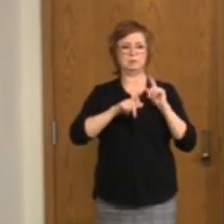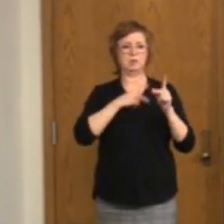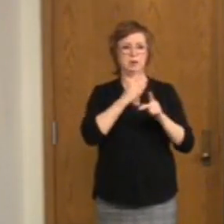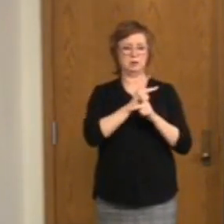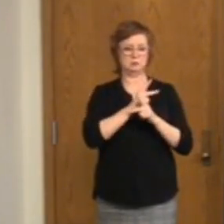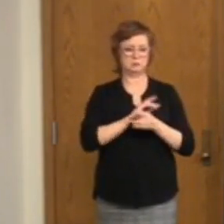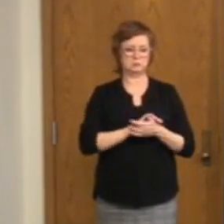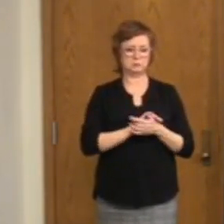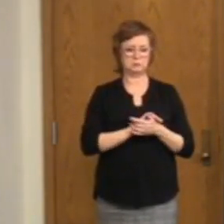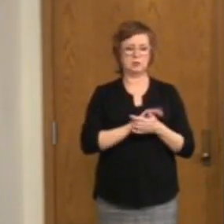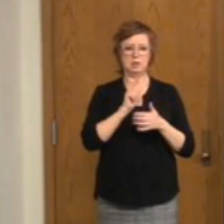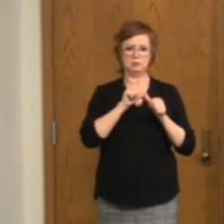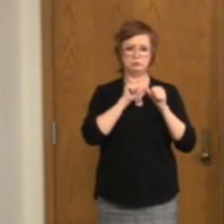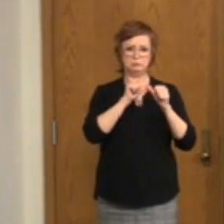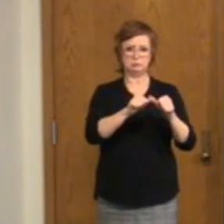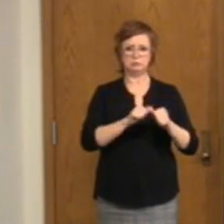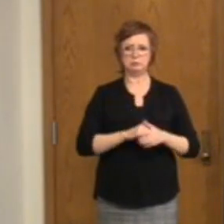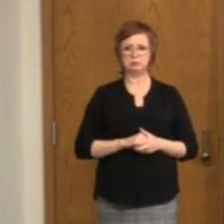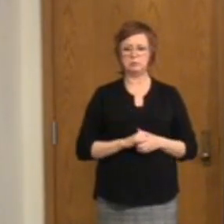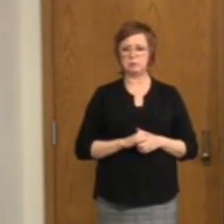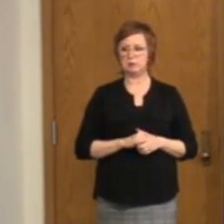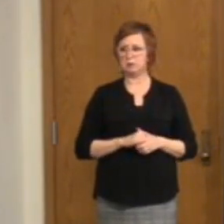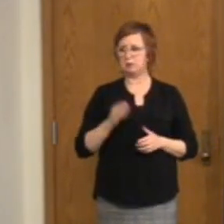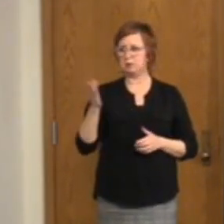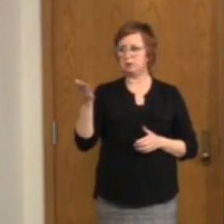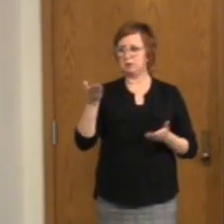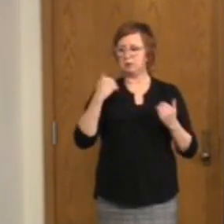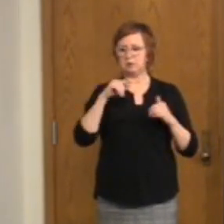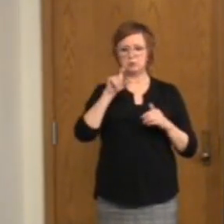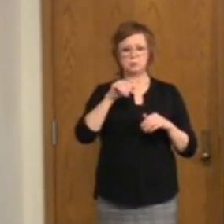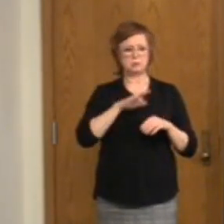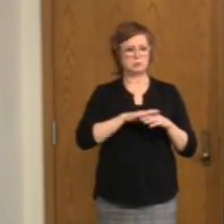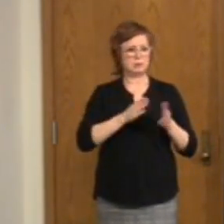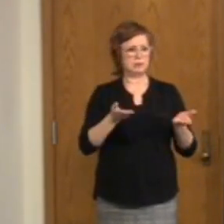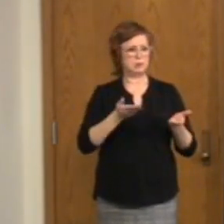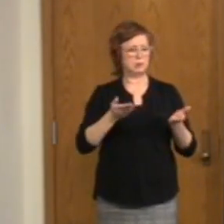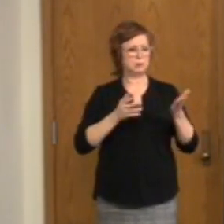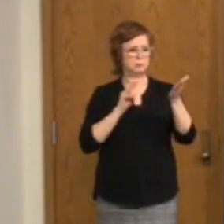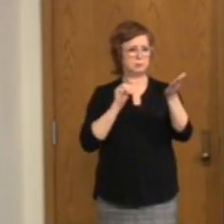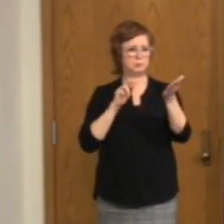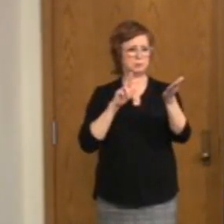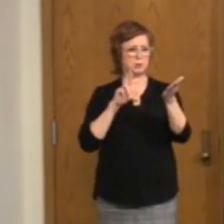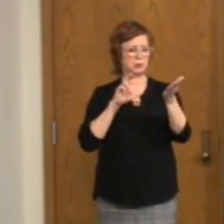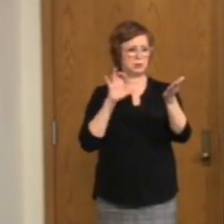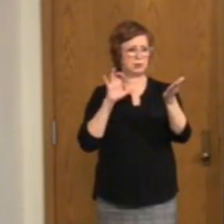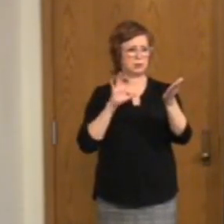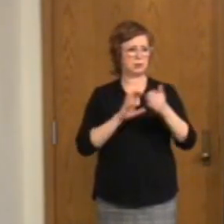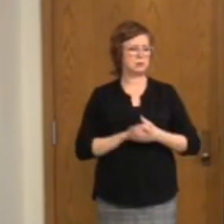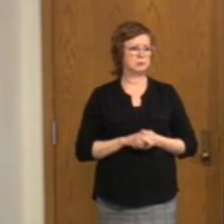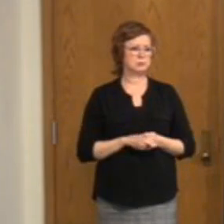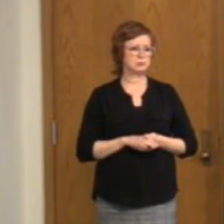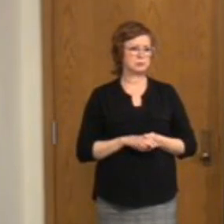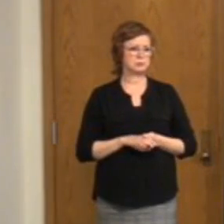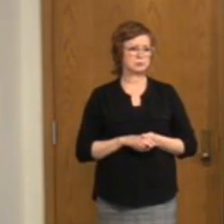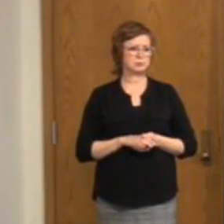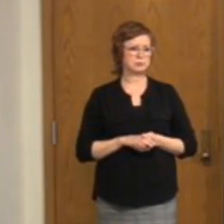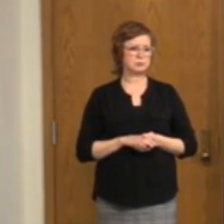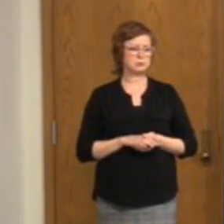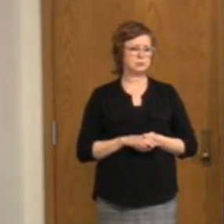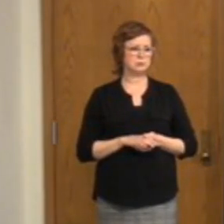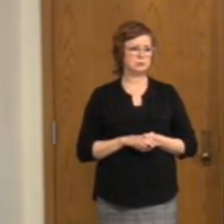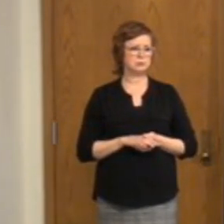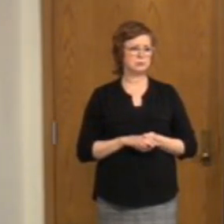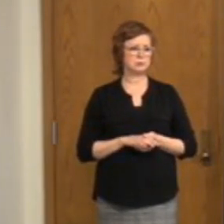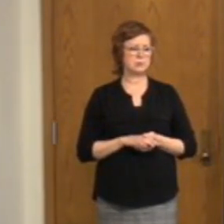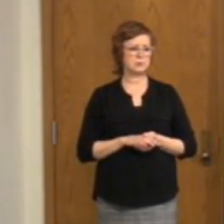up over the next few weeks and months. Thank you. We'll take our next question in the room. Mark? Thank you. 2 Facebook Live